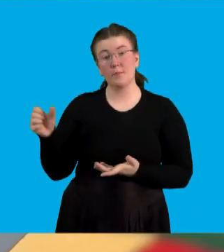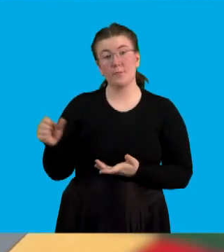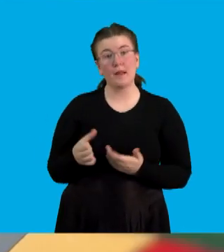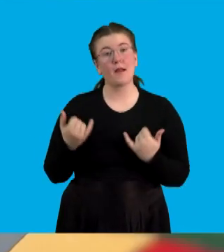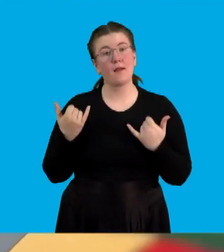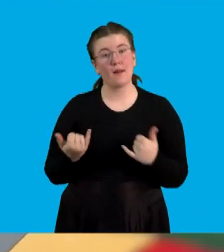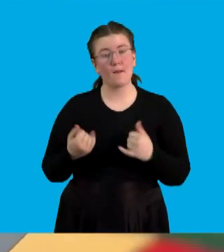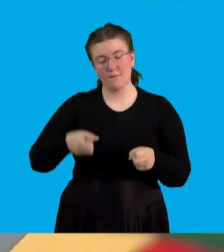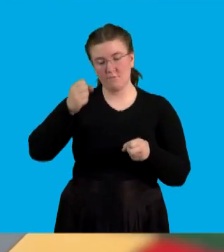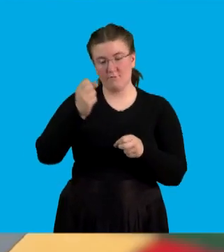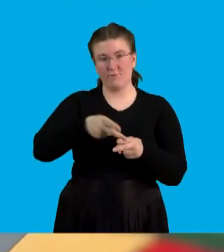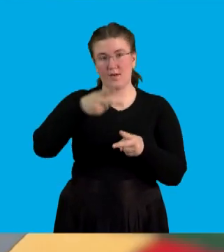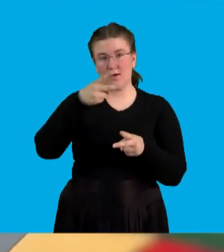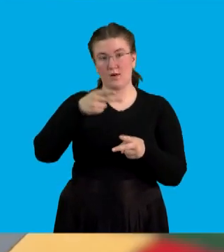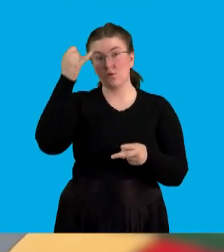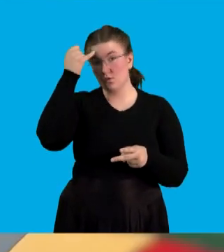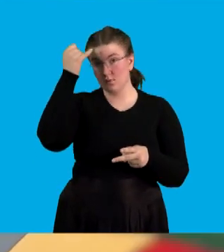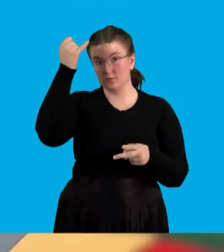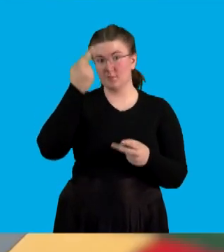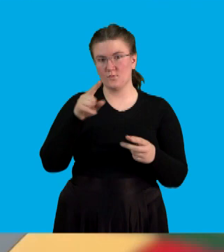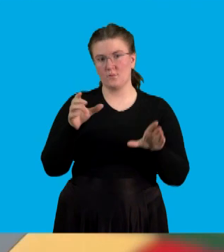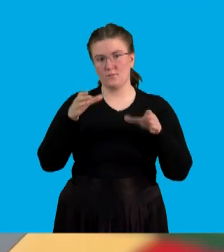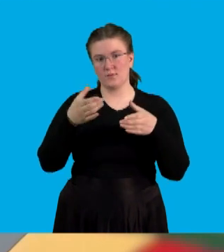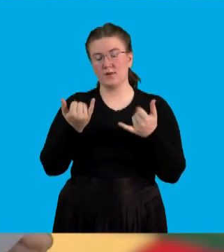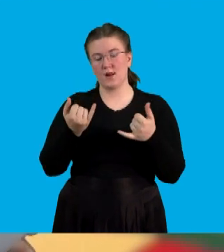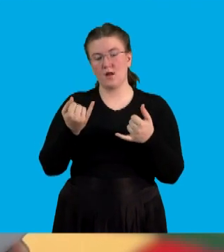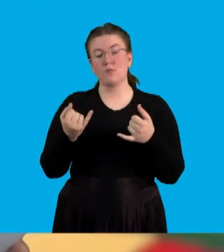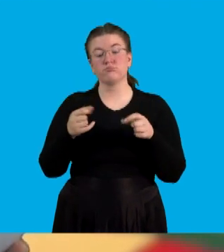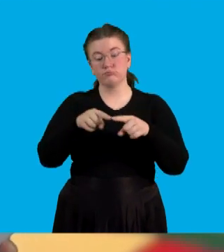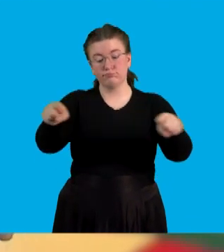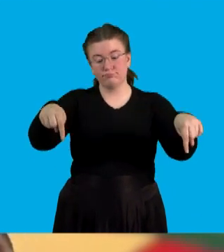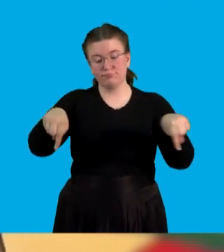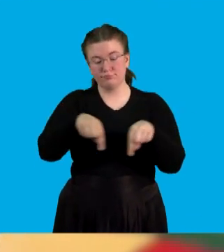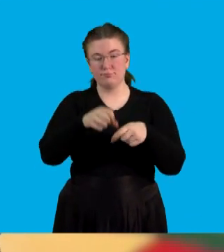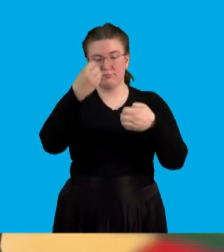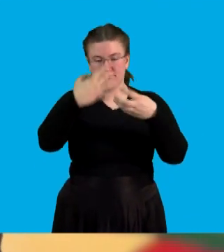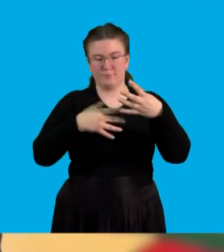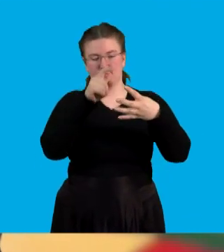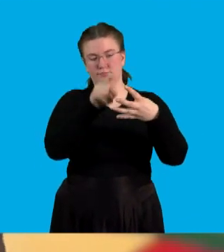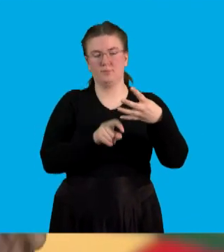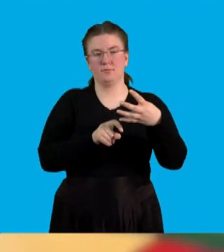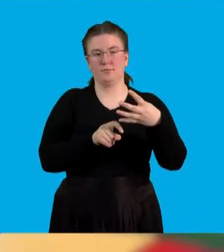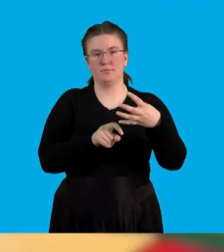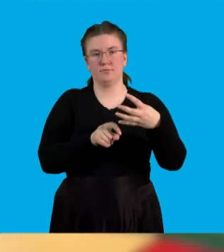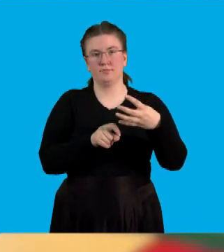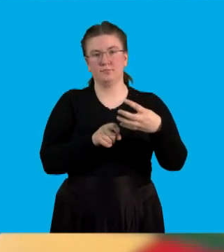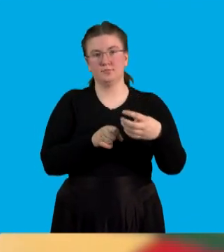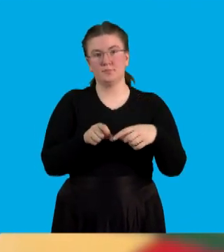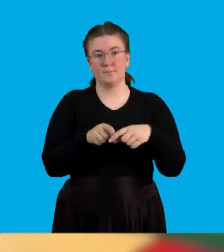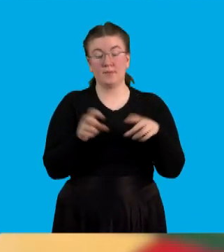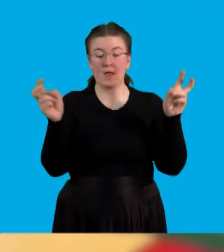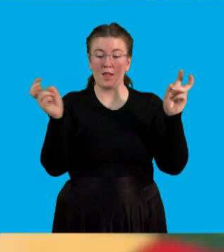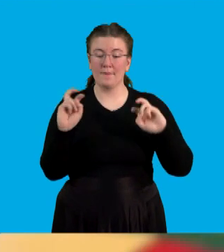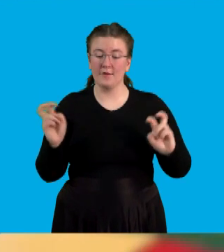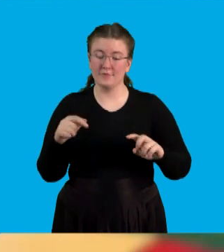Welcome back. So now to our final concept of this lesson, which now is the components of a circuit. We need to know firstly what a circuit is,